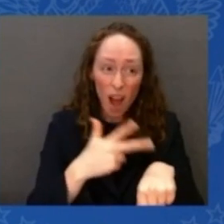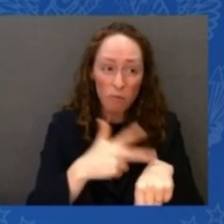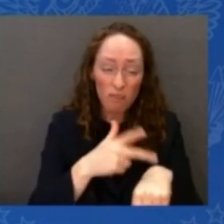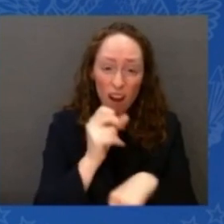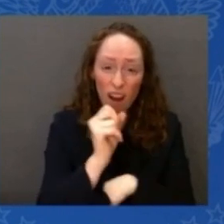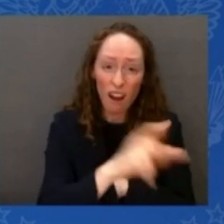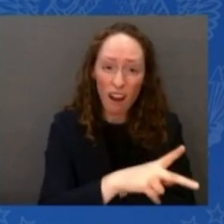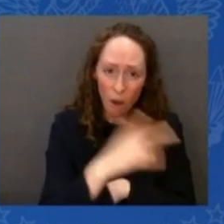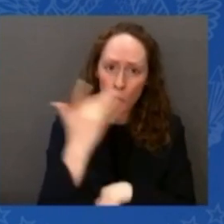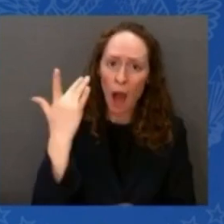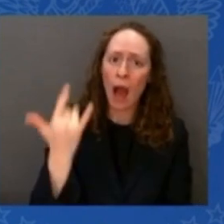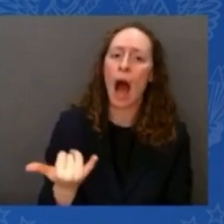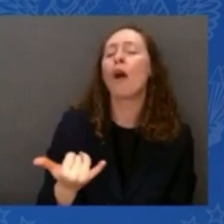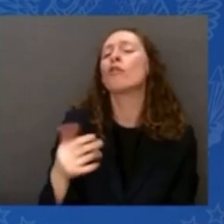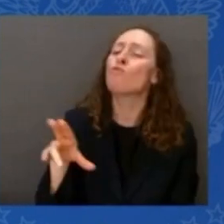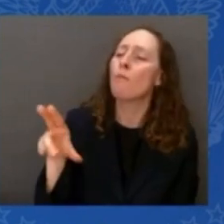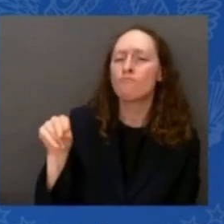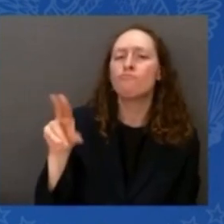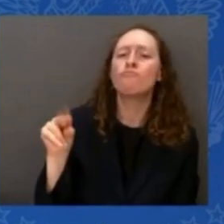So, folks,